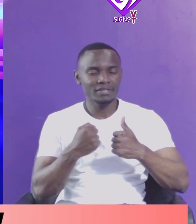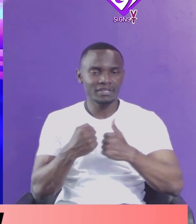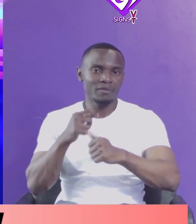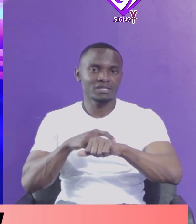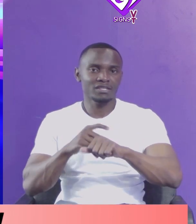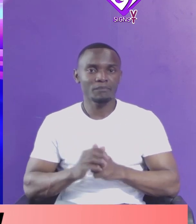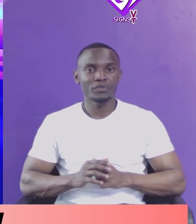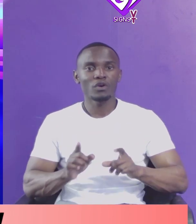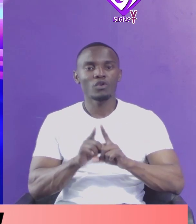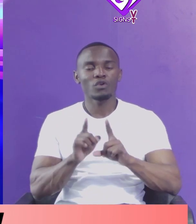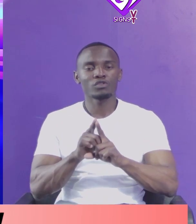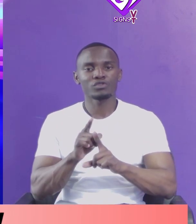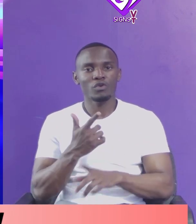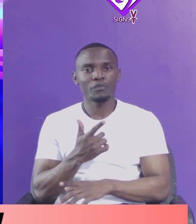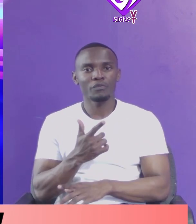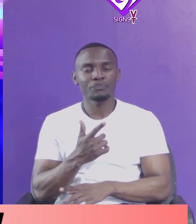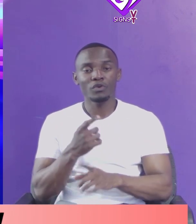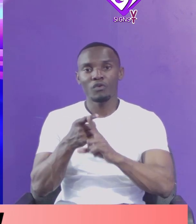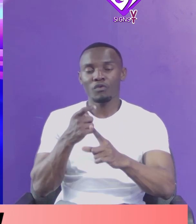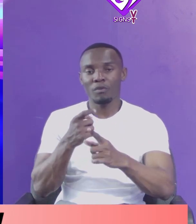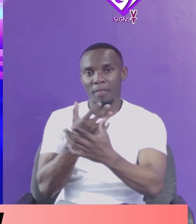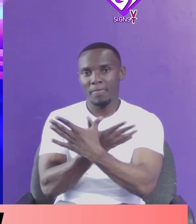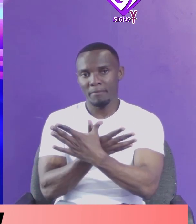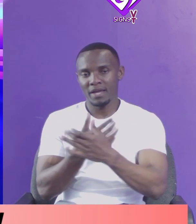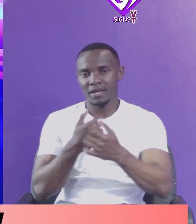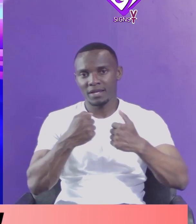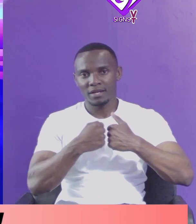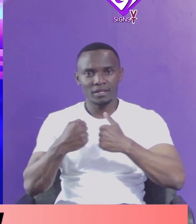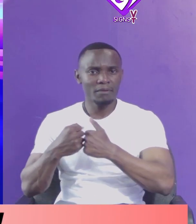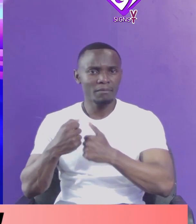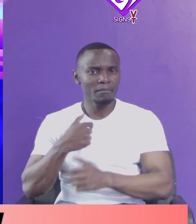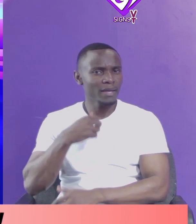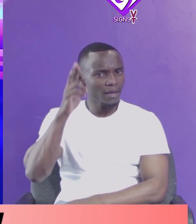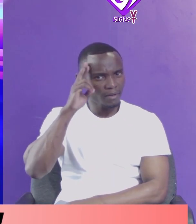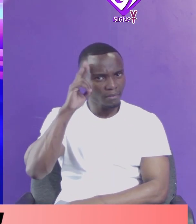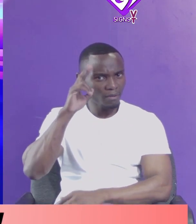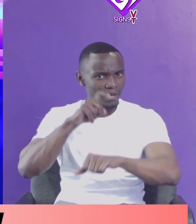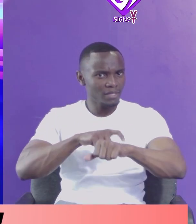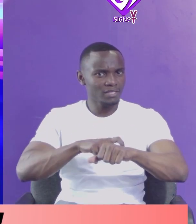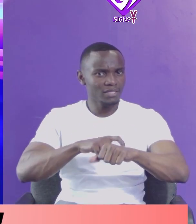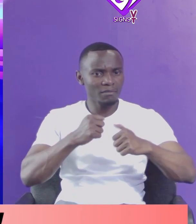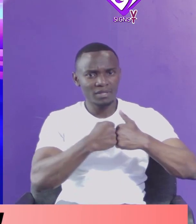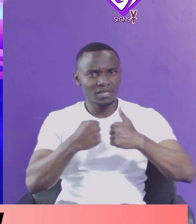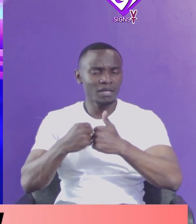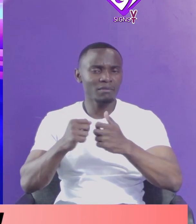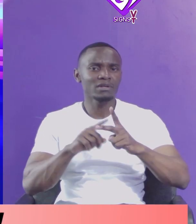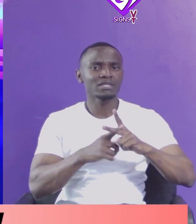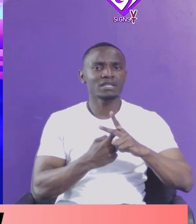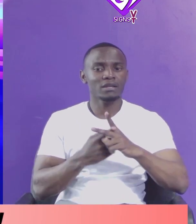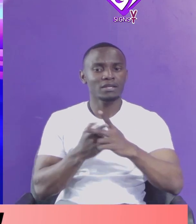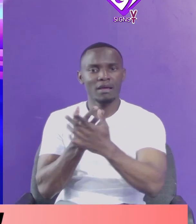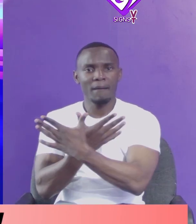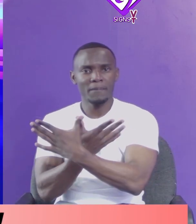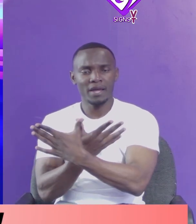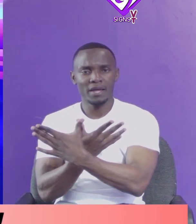also wanted to highlight something. In the Bayern game, I remember when the game ikianza, the Bayern had most of